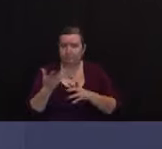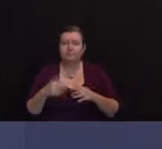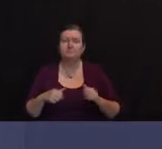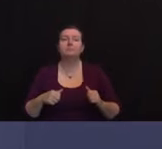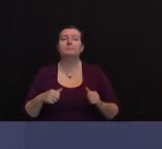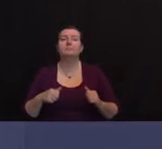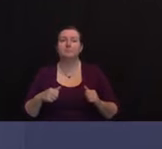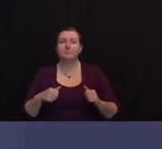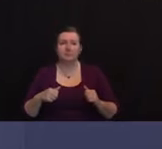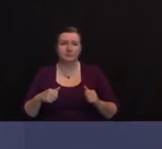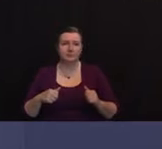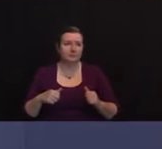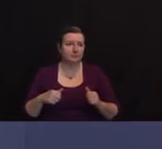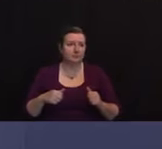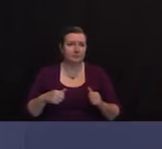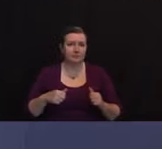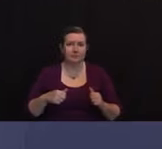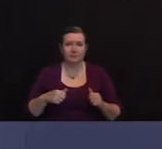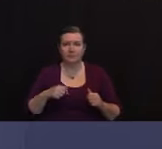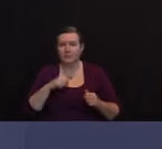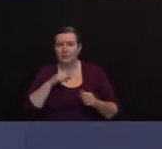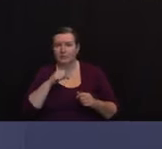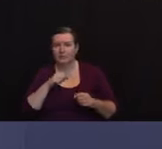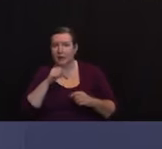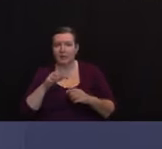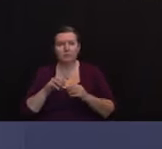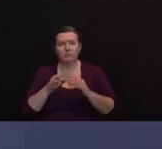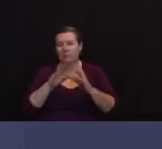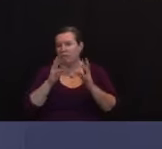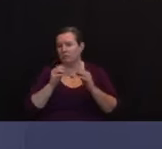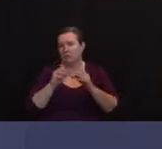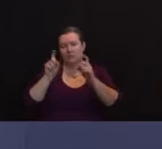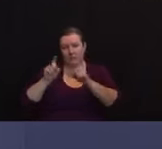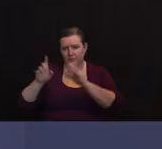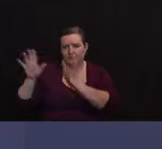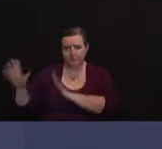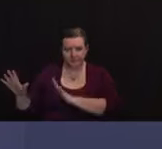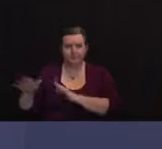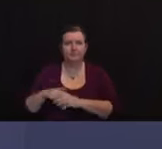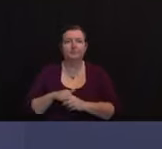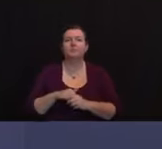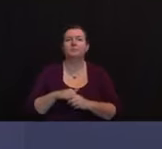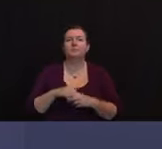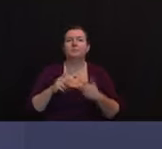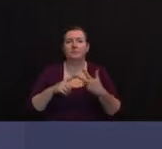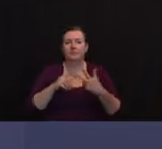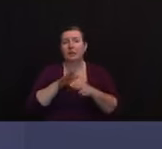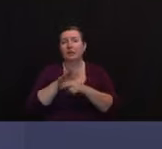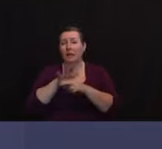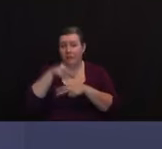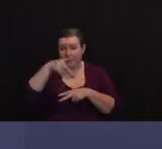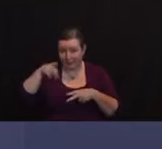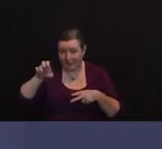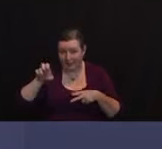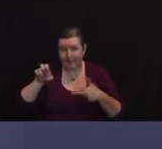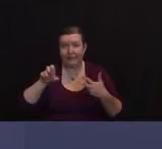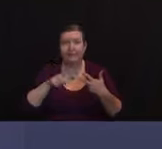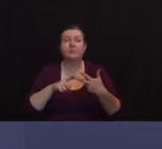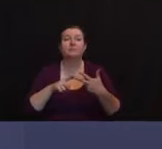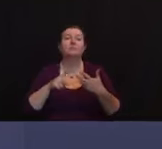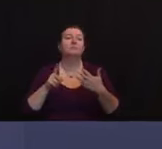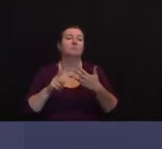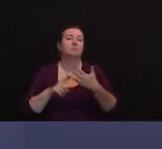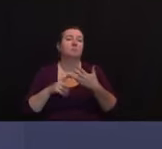not conducting outbreak testing, and the facility has sufficient PPE and cleaning and disinfection supplies to permit